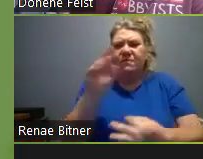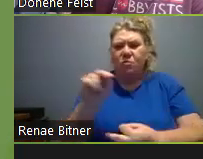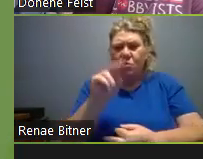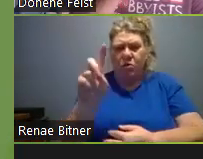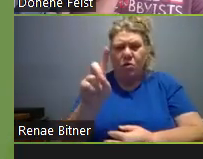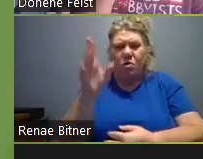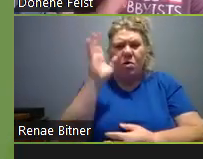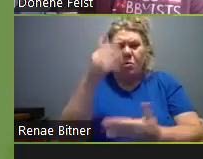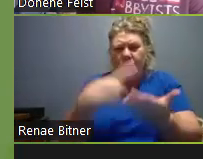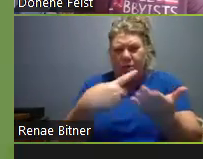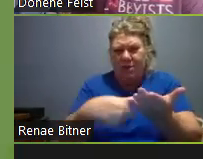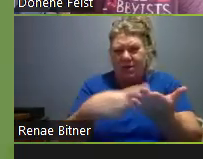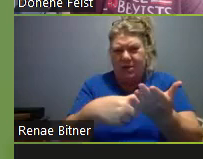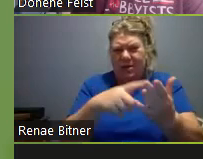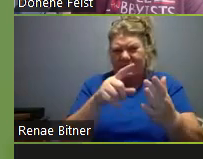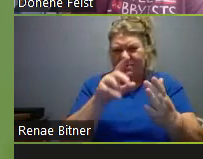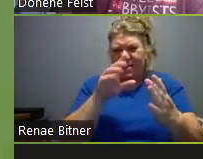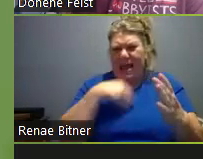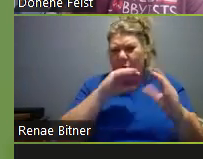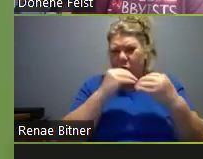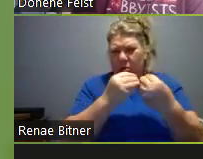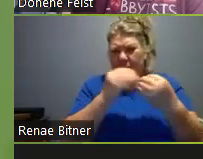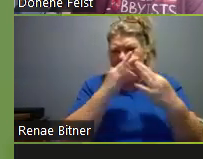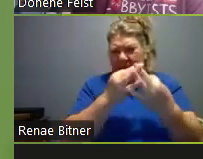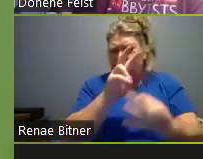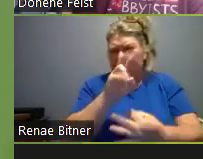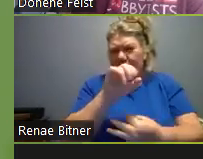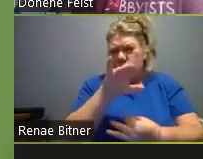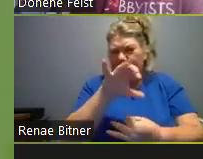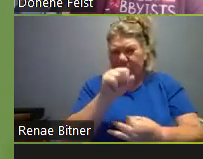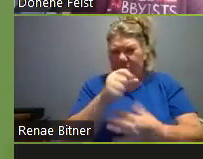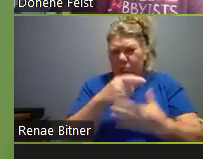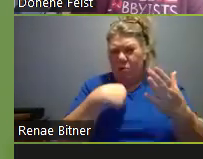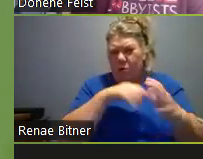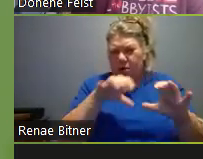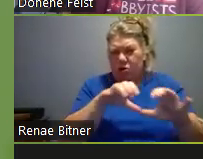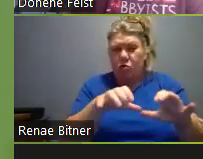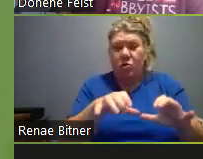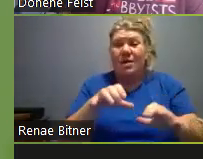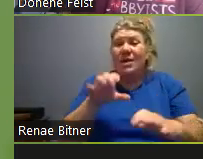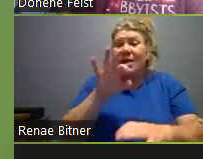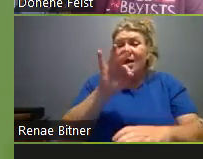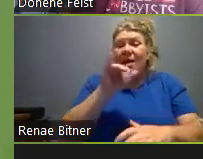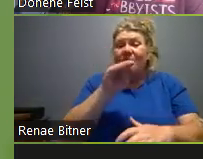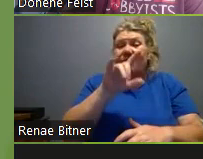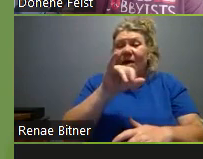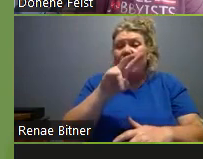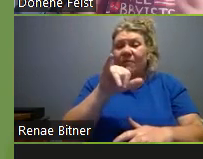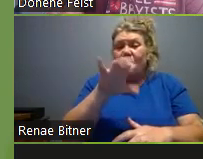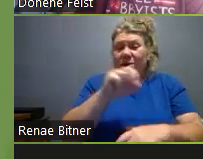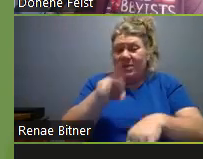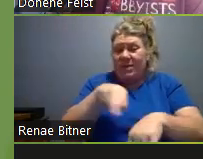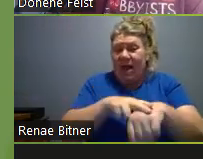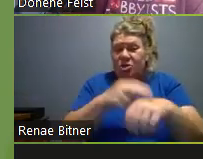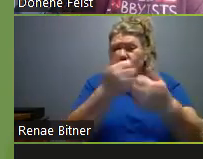a little bit about what Family Voices is and what we do. Family Voices National is really the mothership of all